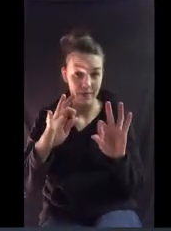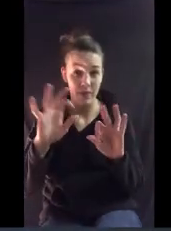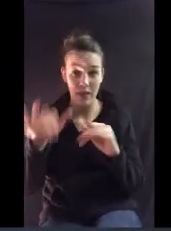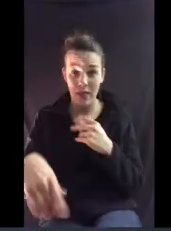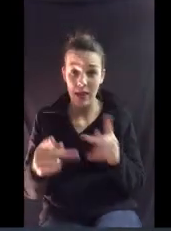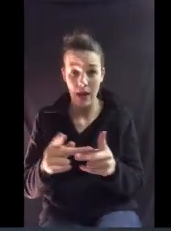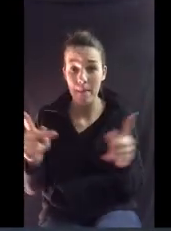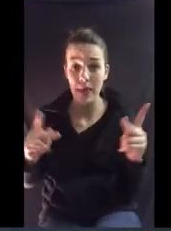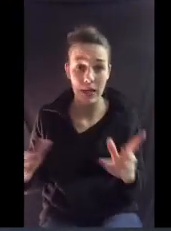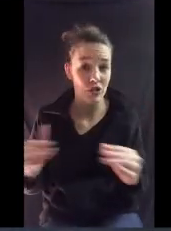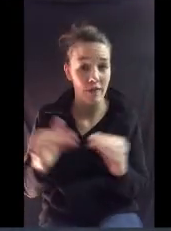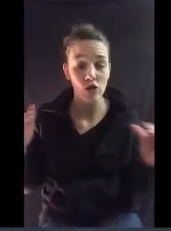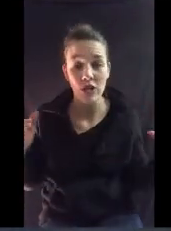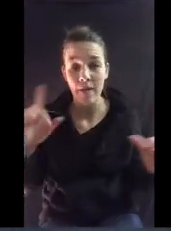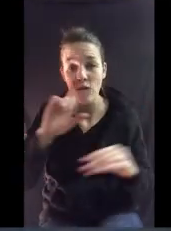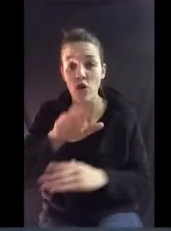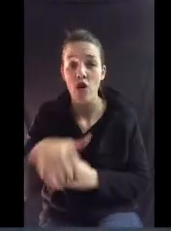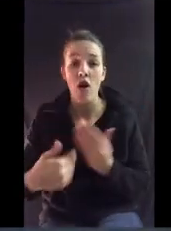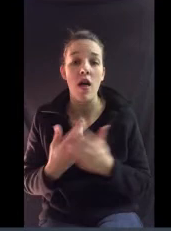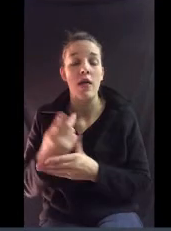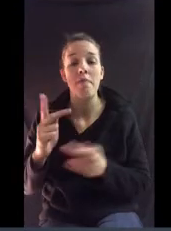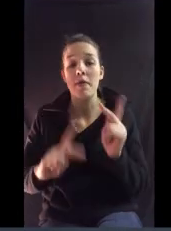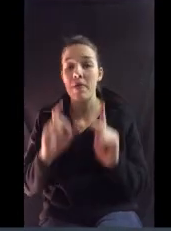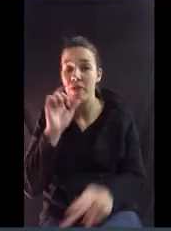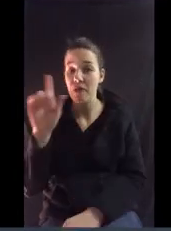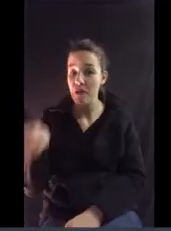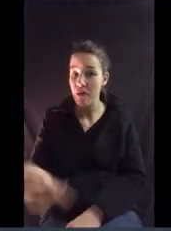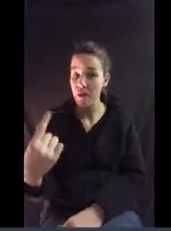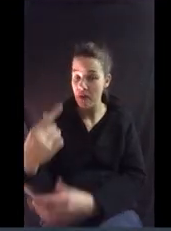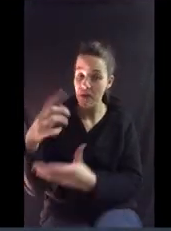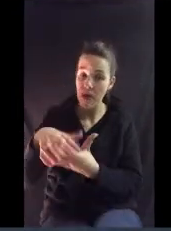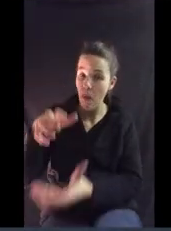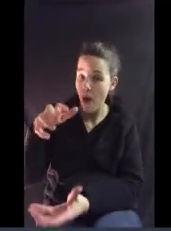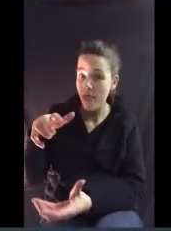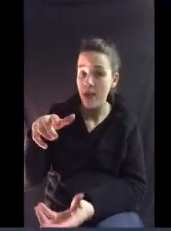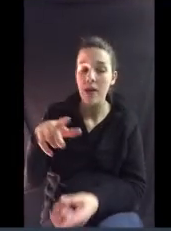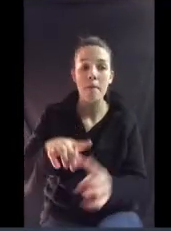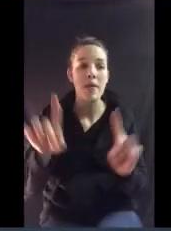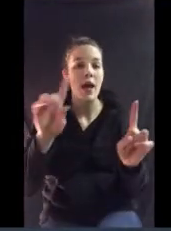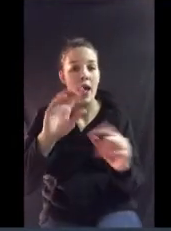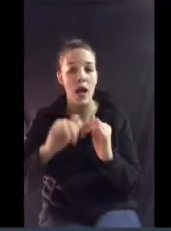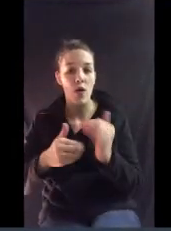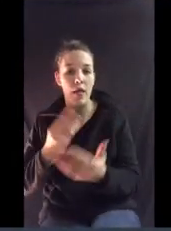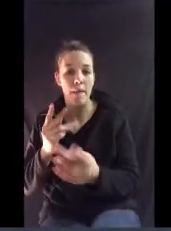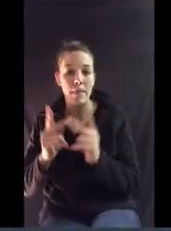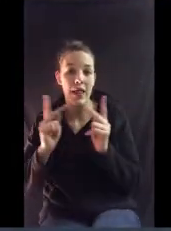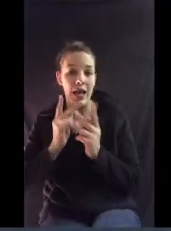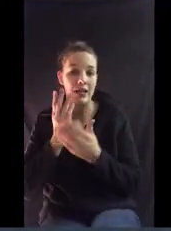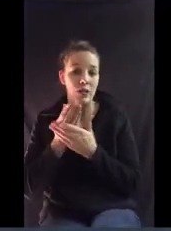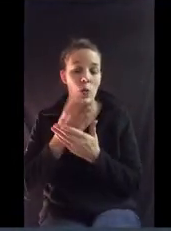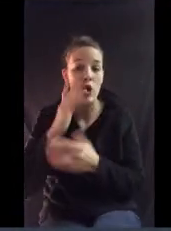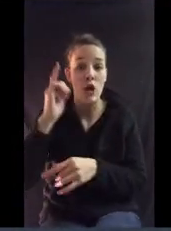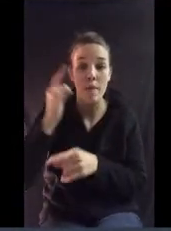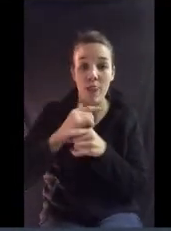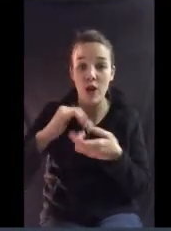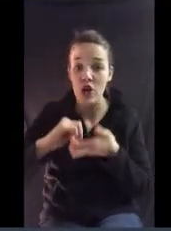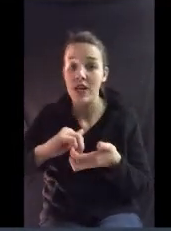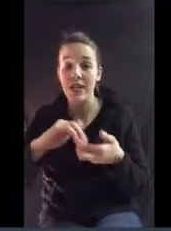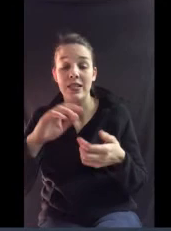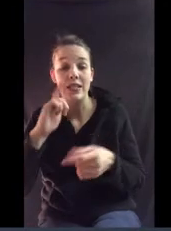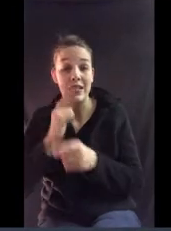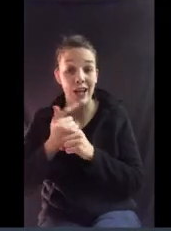of freedom, to that place of justice for all people, not just the wealthy? How to get to the place